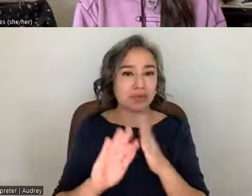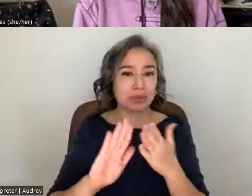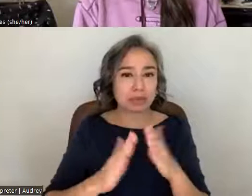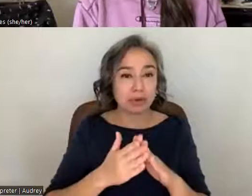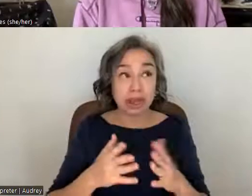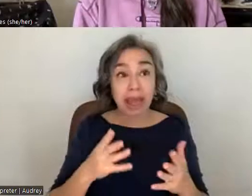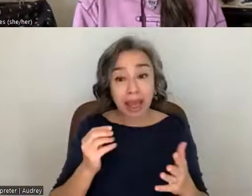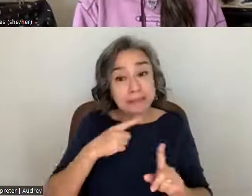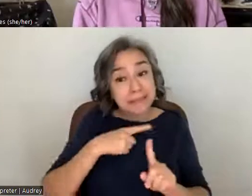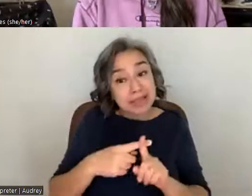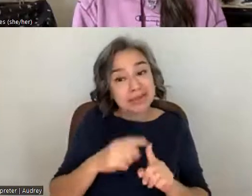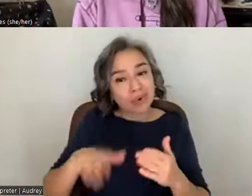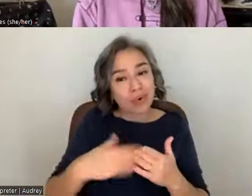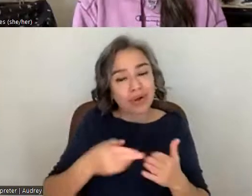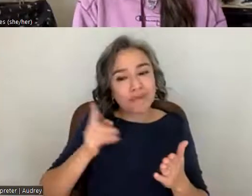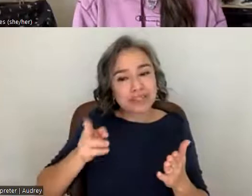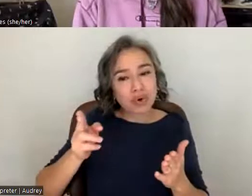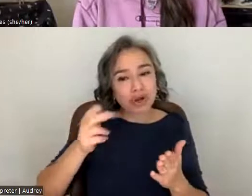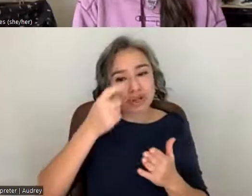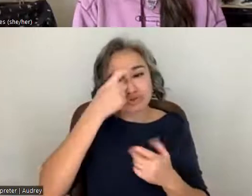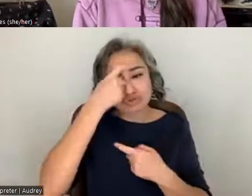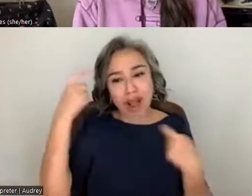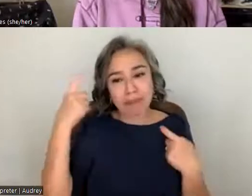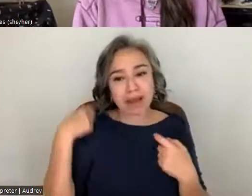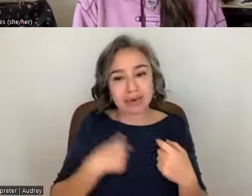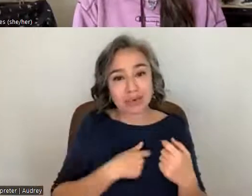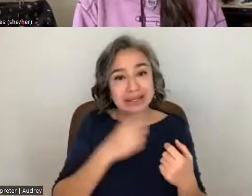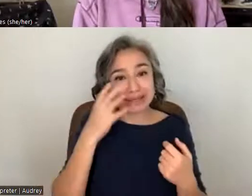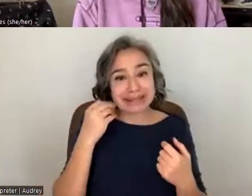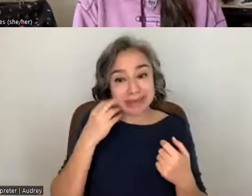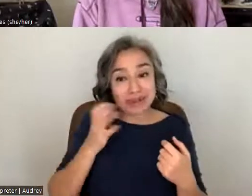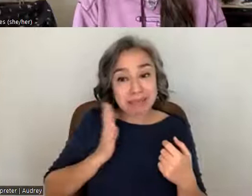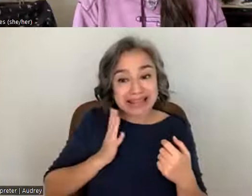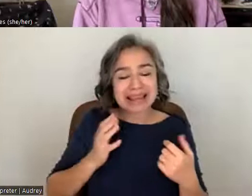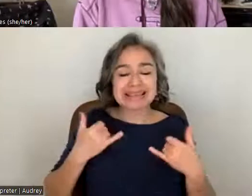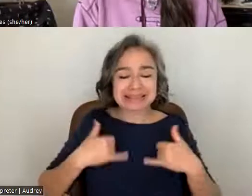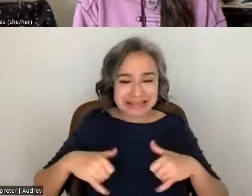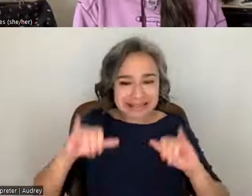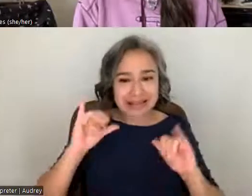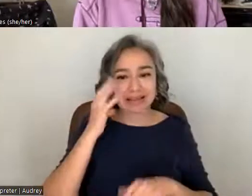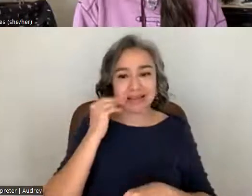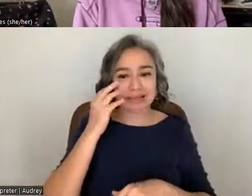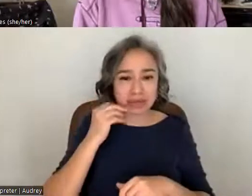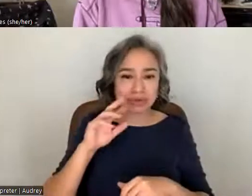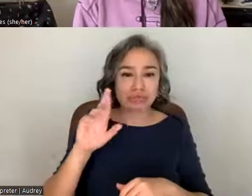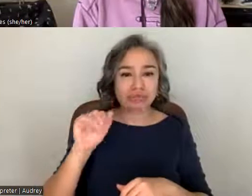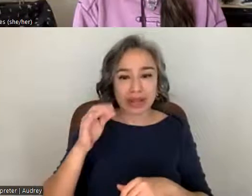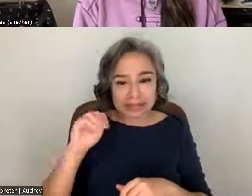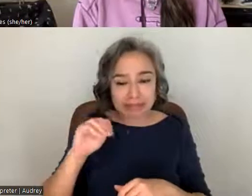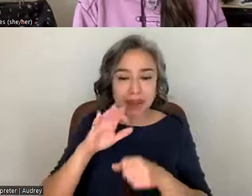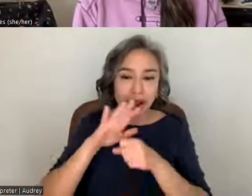historical trauma that we've endured and still endure of the racism, oppression, and the trauma.